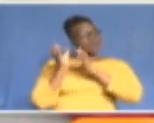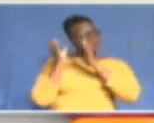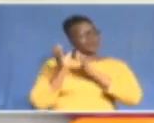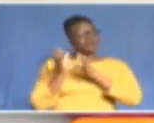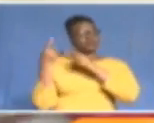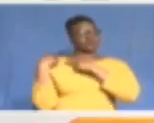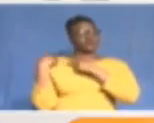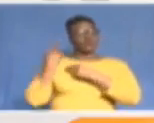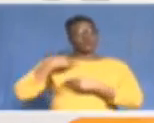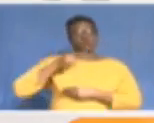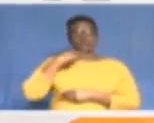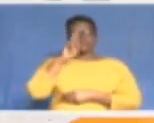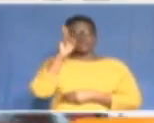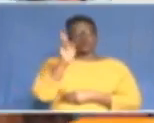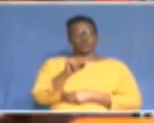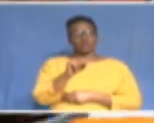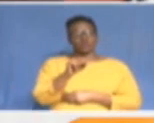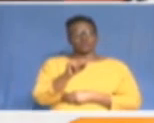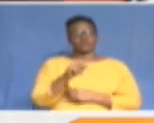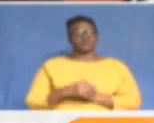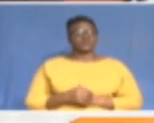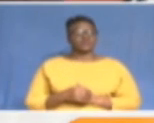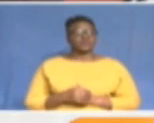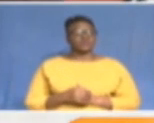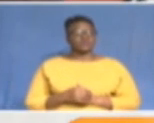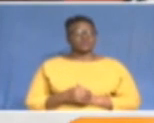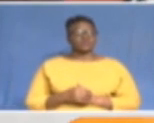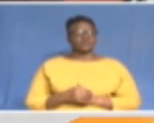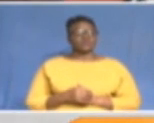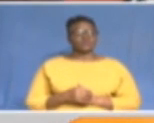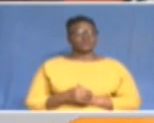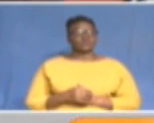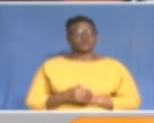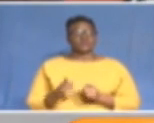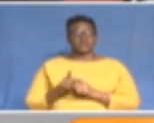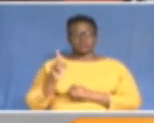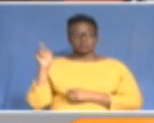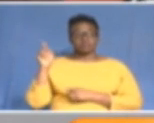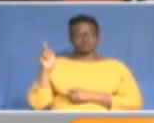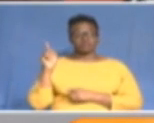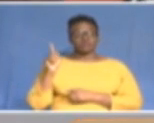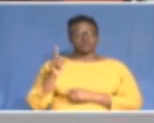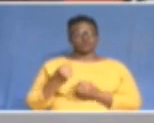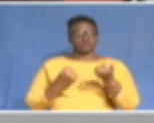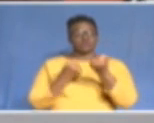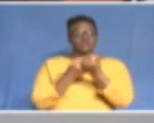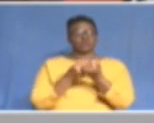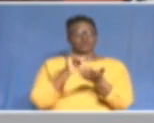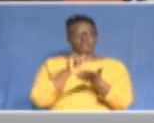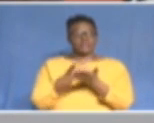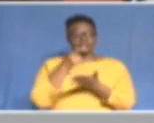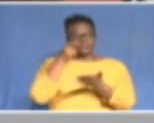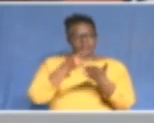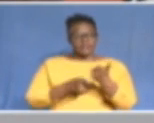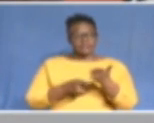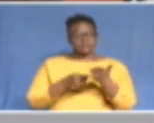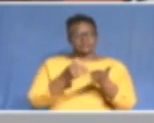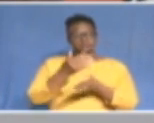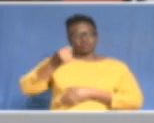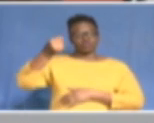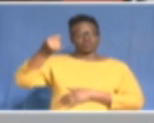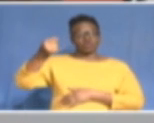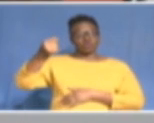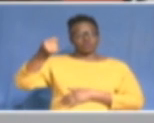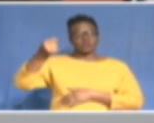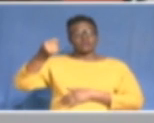are saying no. Minority whip in the National Assembly, Junet Mohammed, who fronted the amendments, says that the tax will stand suspended if